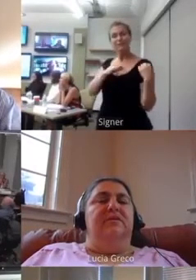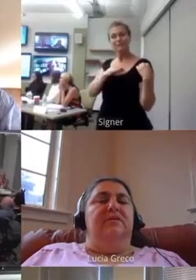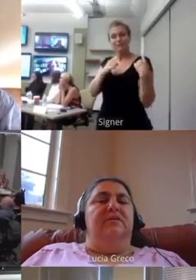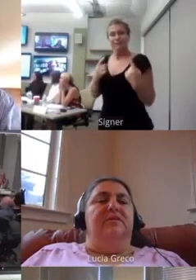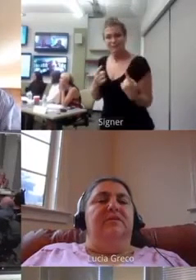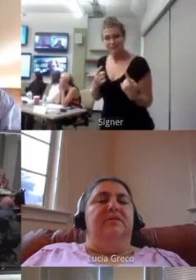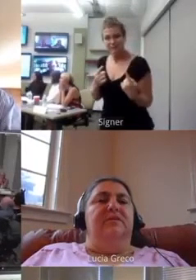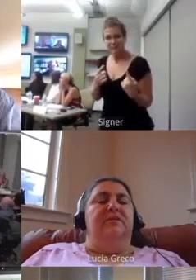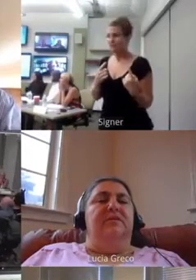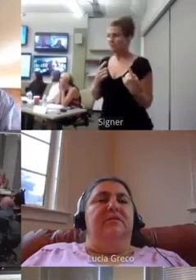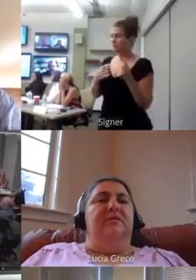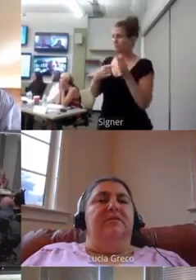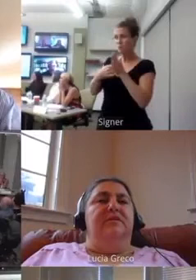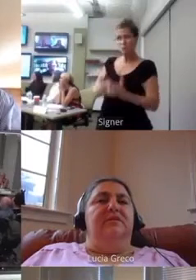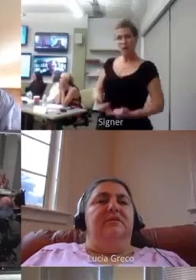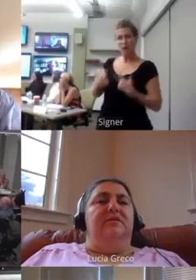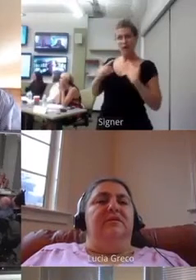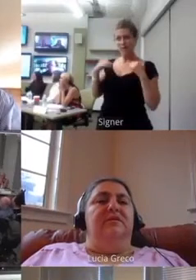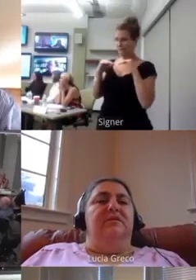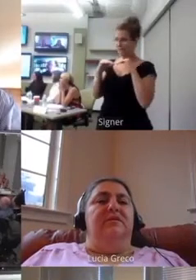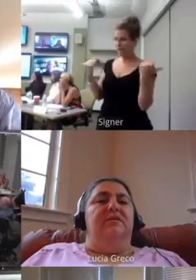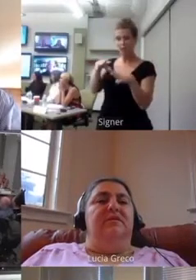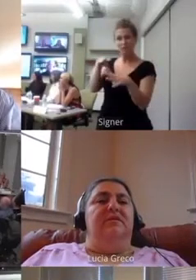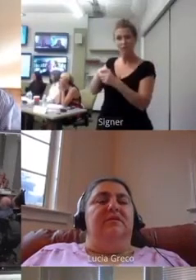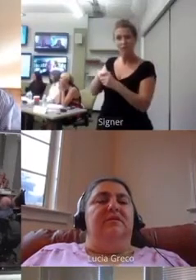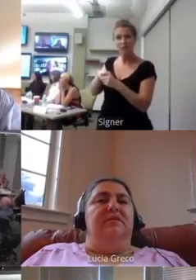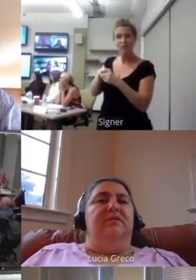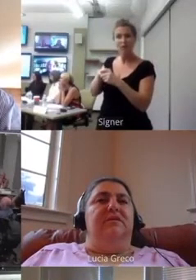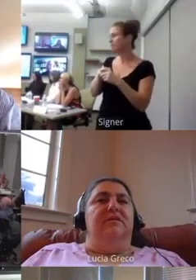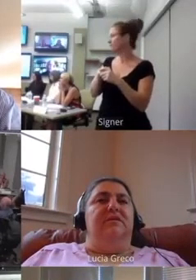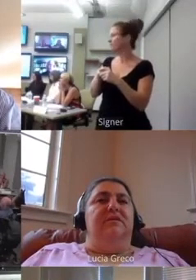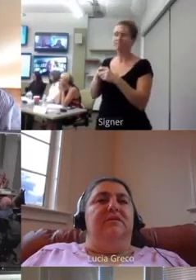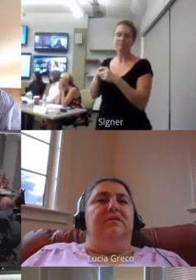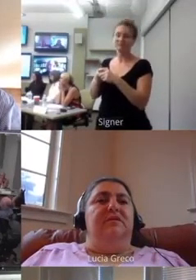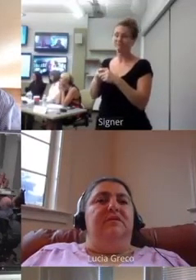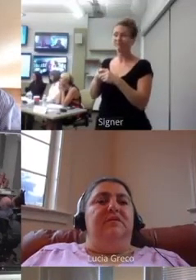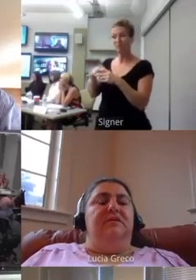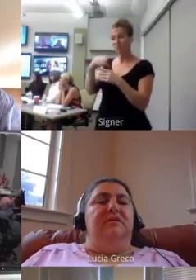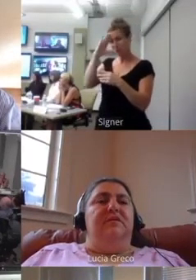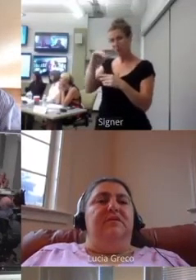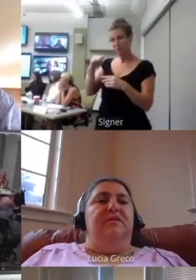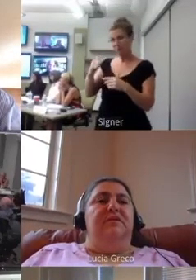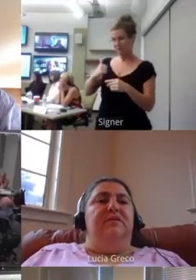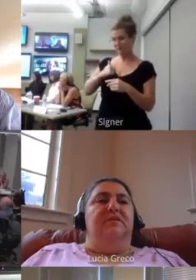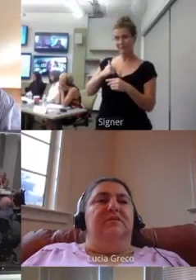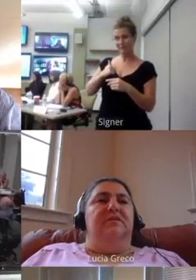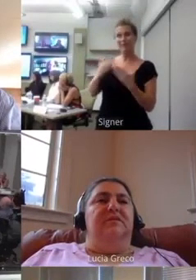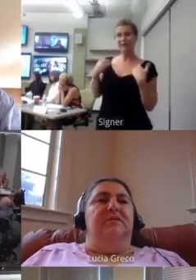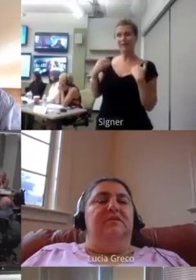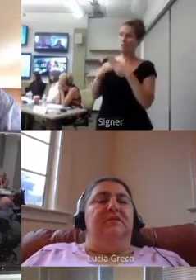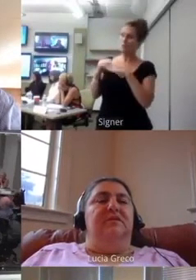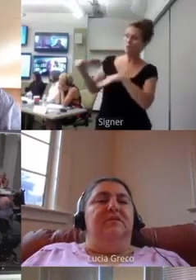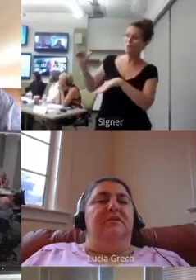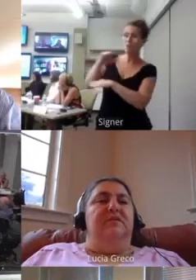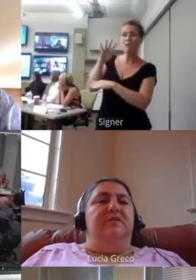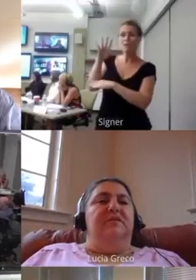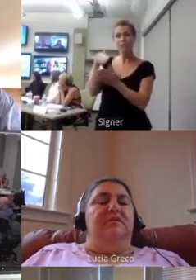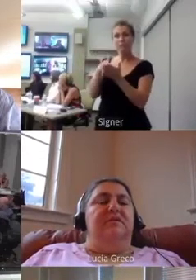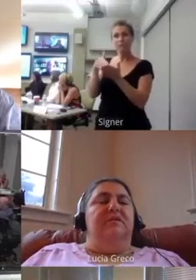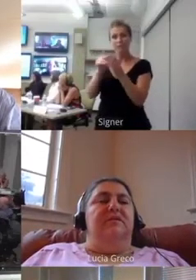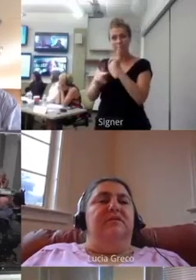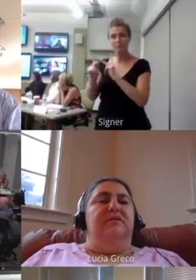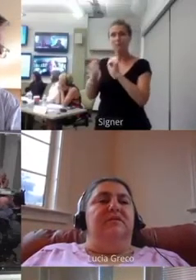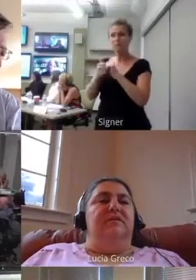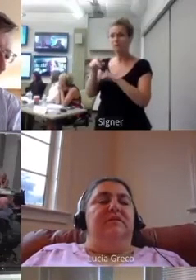full participation for over 4 million Canadians with a disability. This is in no small